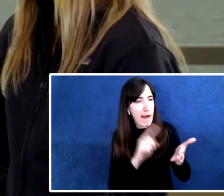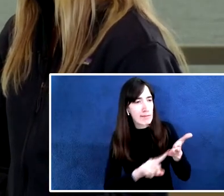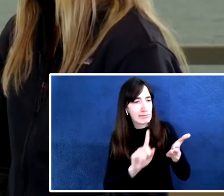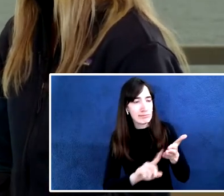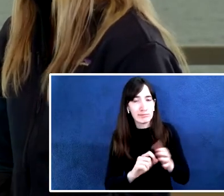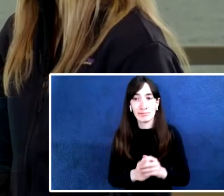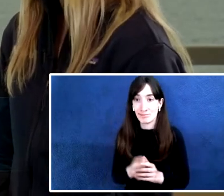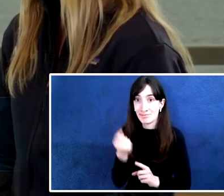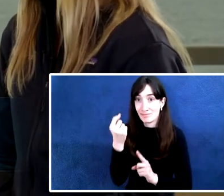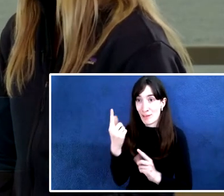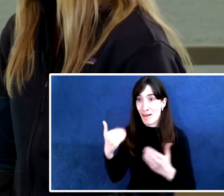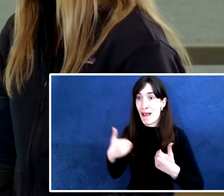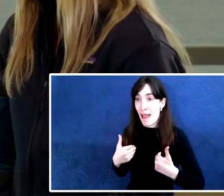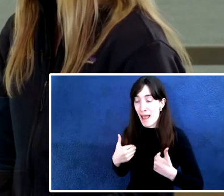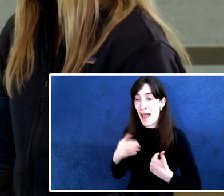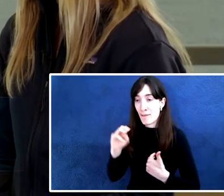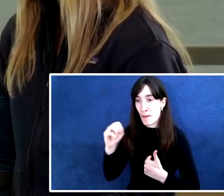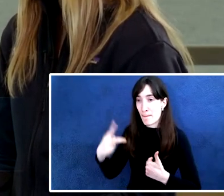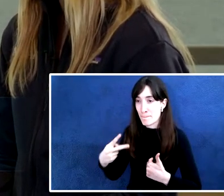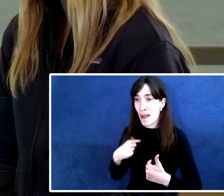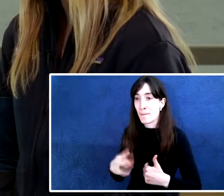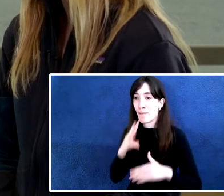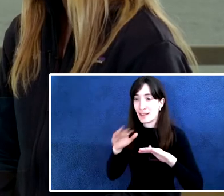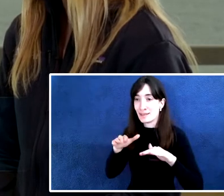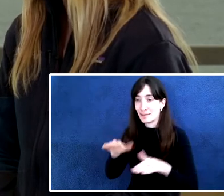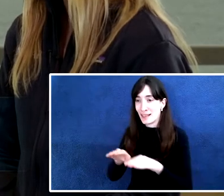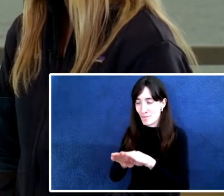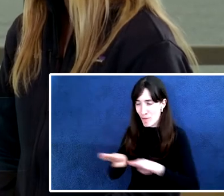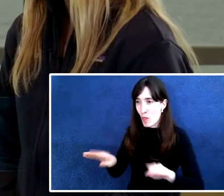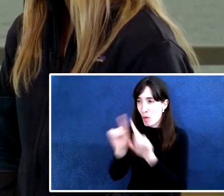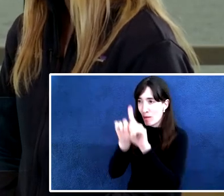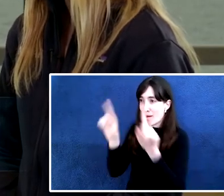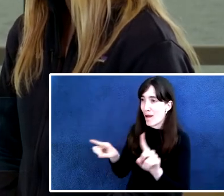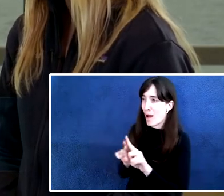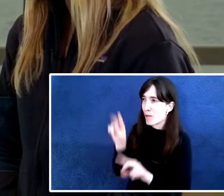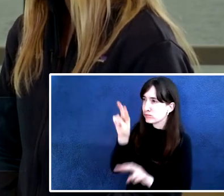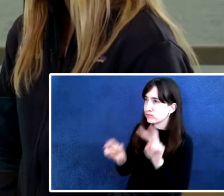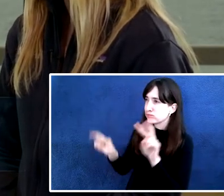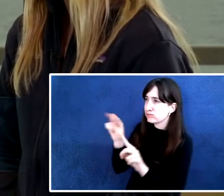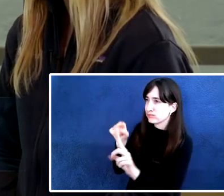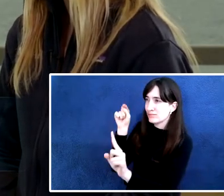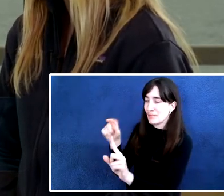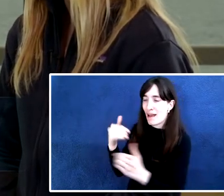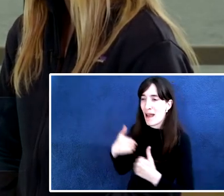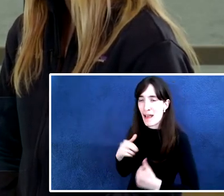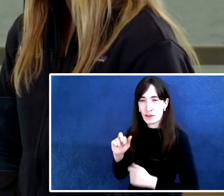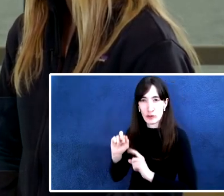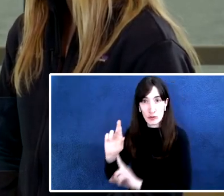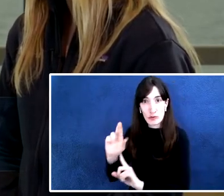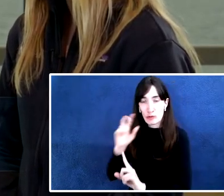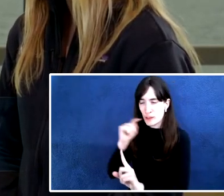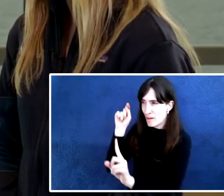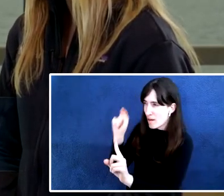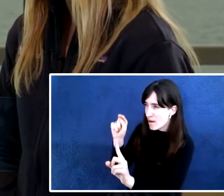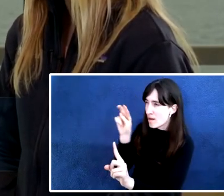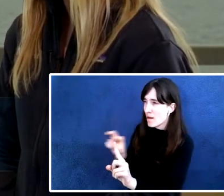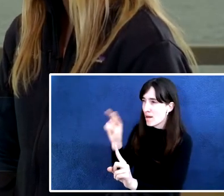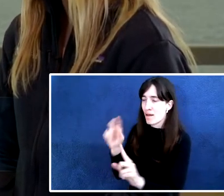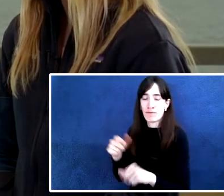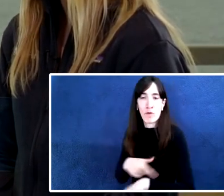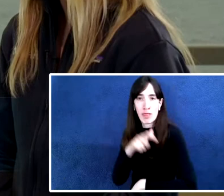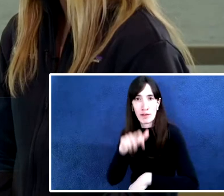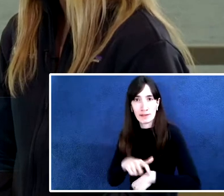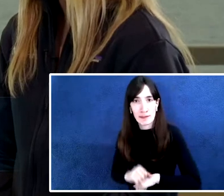of the seafloor up on the wall of my office, and I've been looking at this distinctive feature called Sur Ridge for a long time. We'd been to